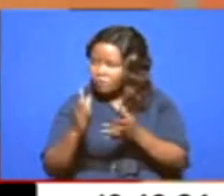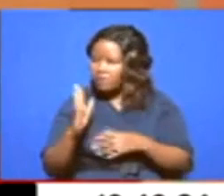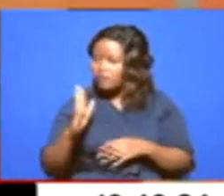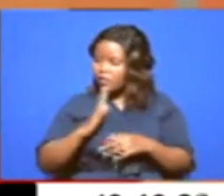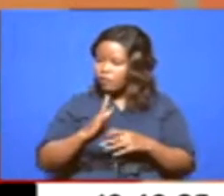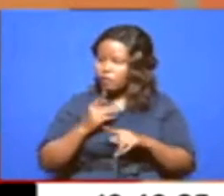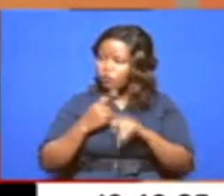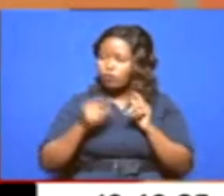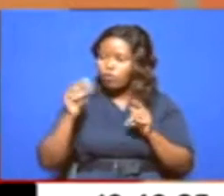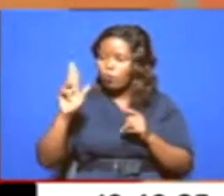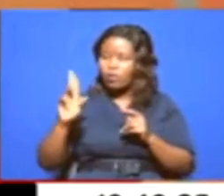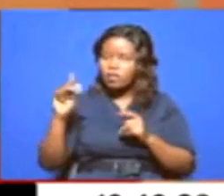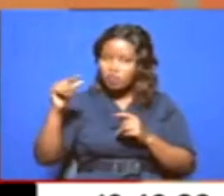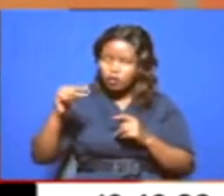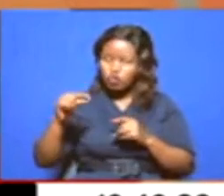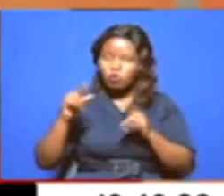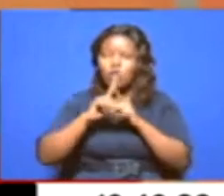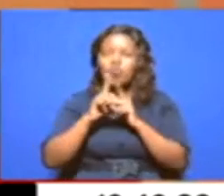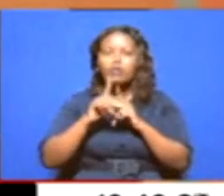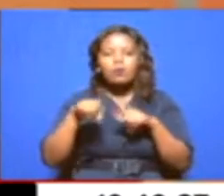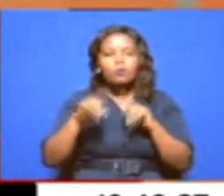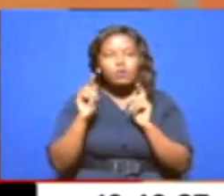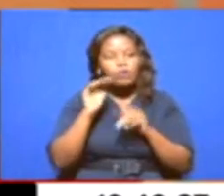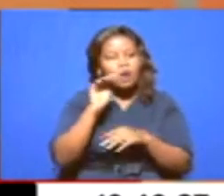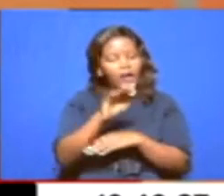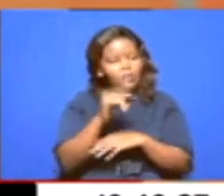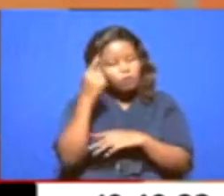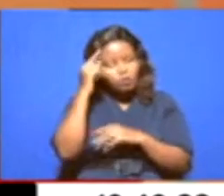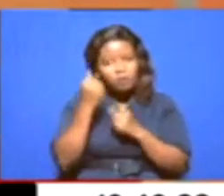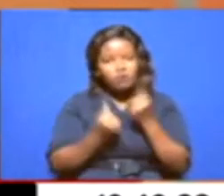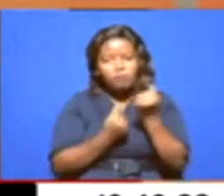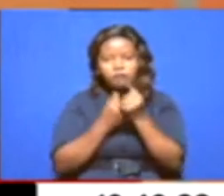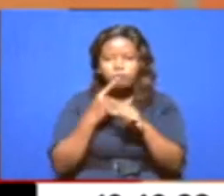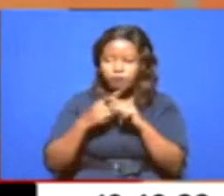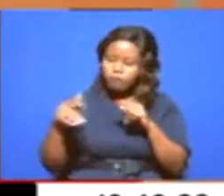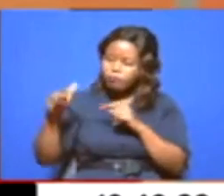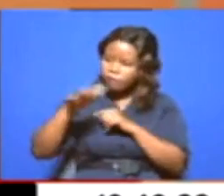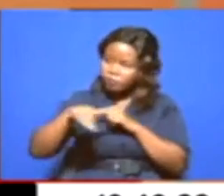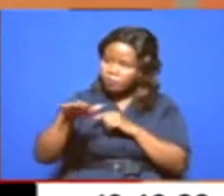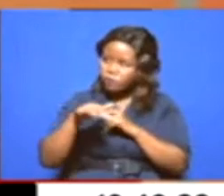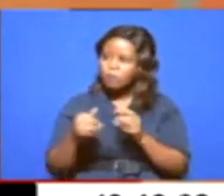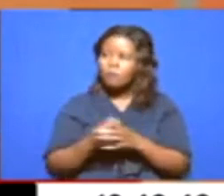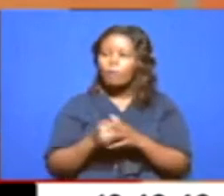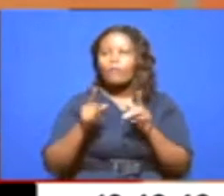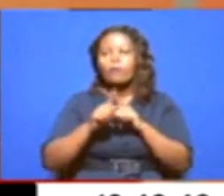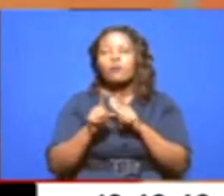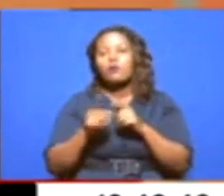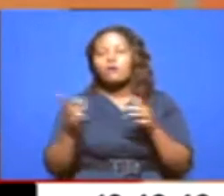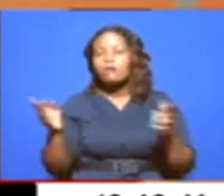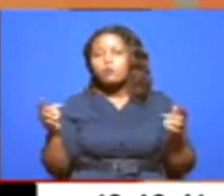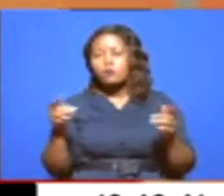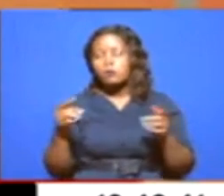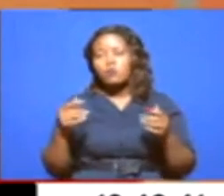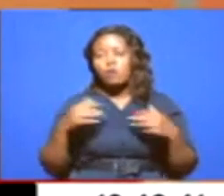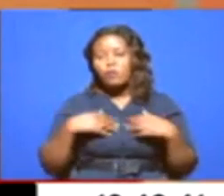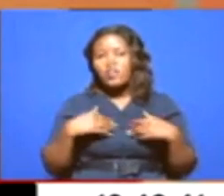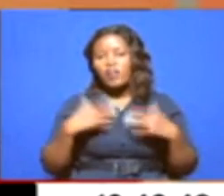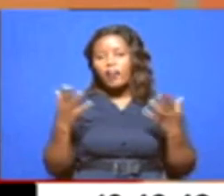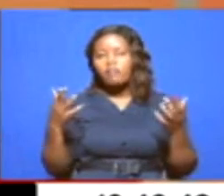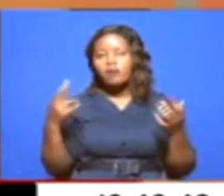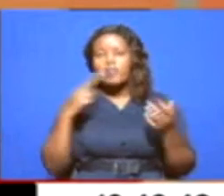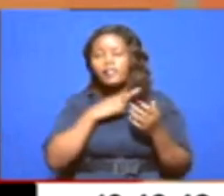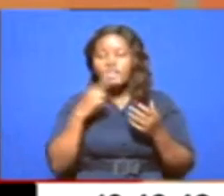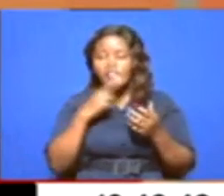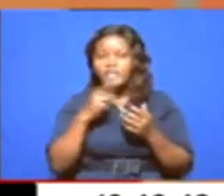seek support from surrounding areas, and I'm sure also the national, because of the red alert that was given, the